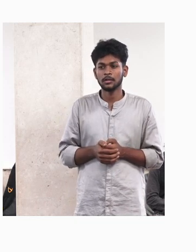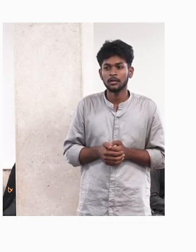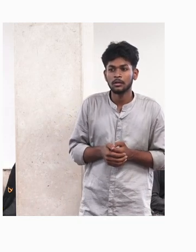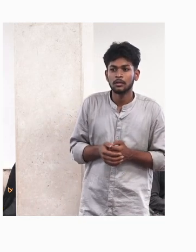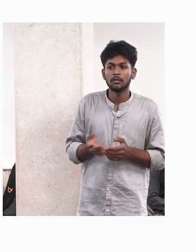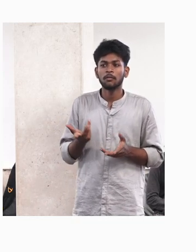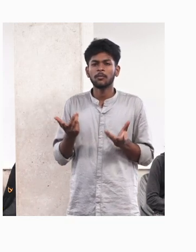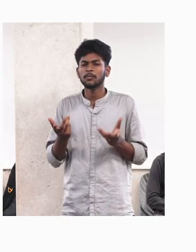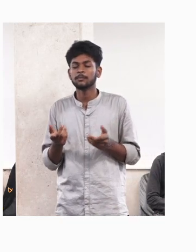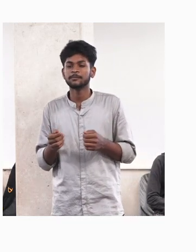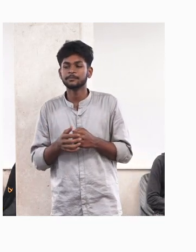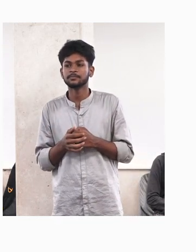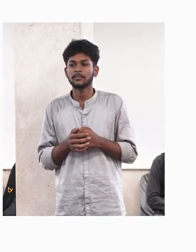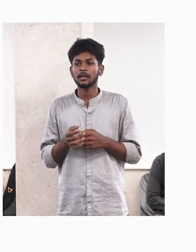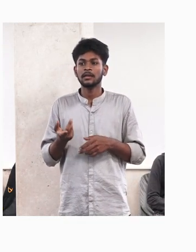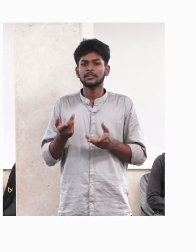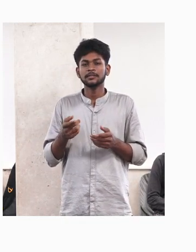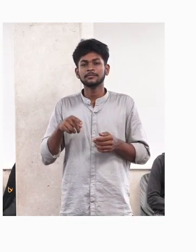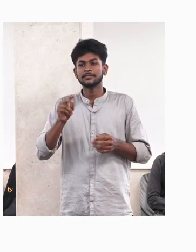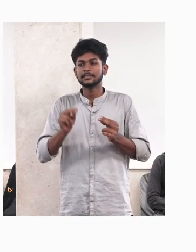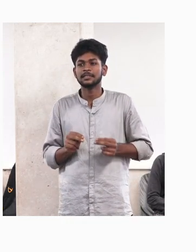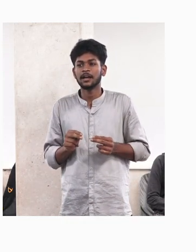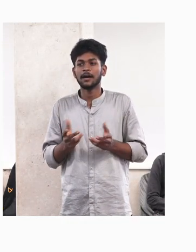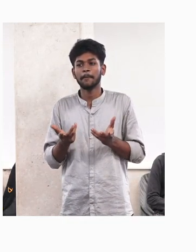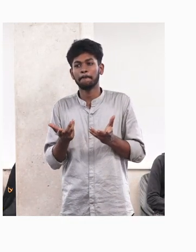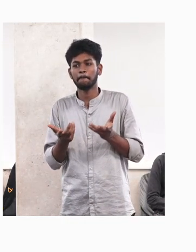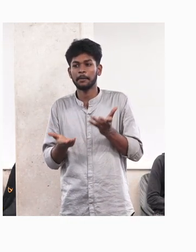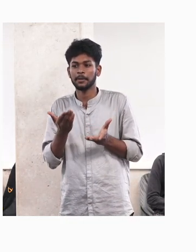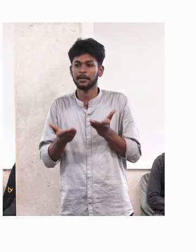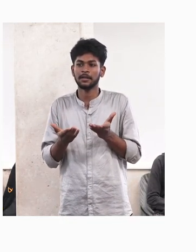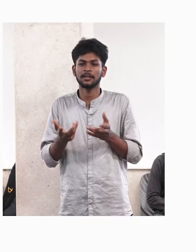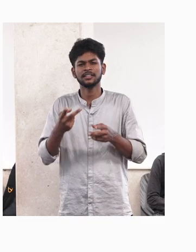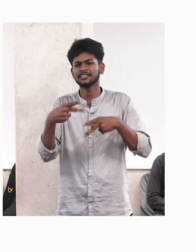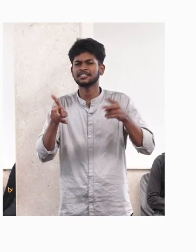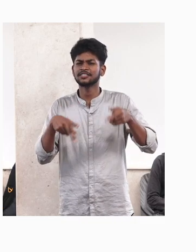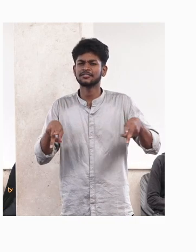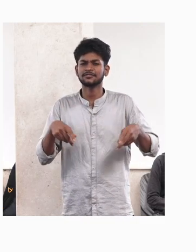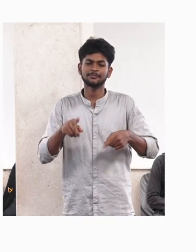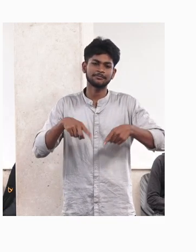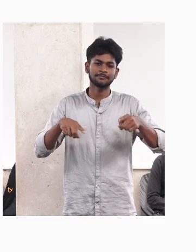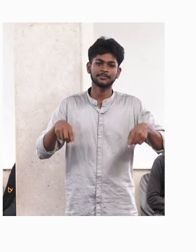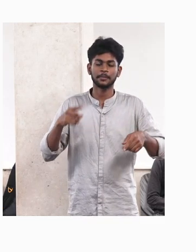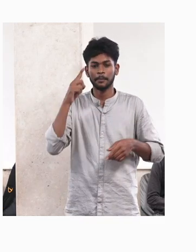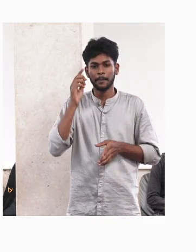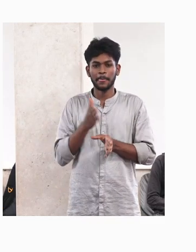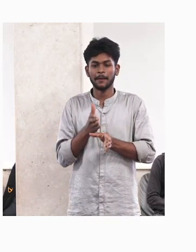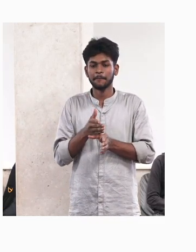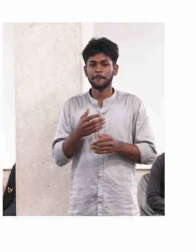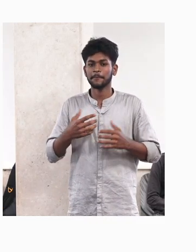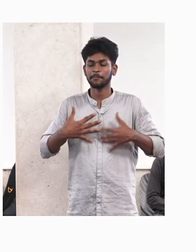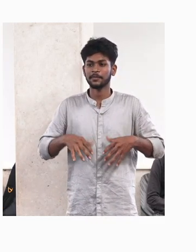is not? Is not a method, because allow different kind of methodology to be